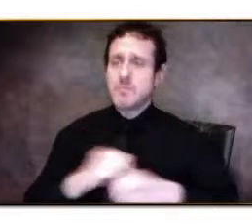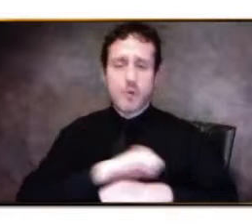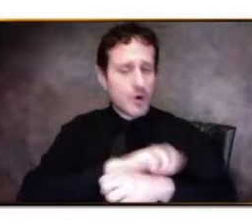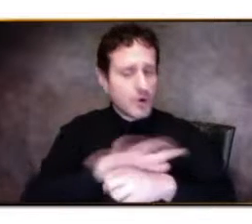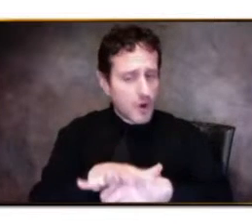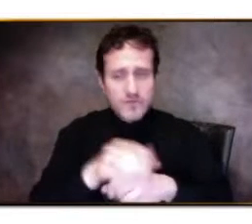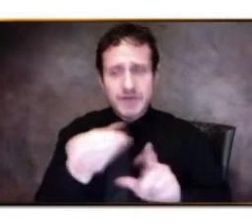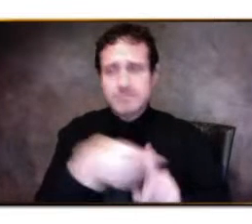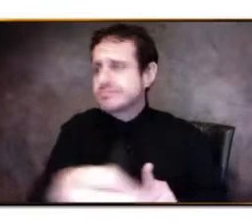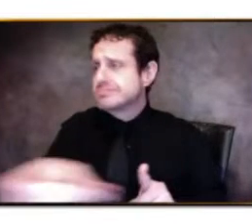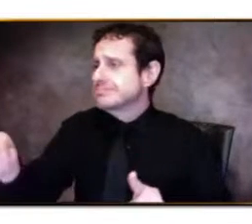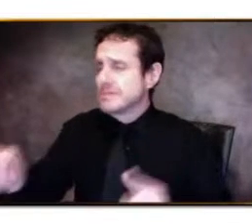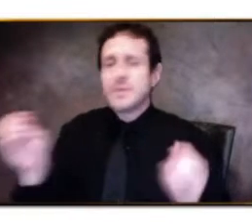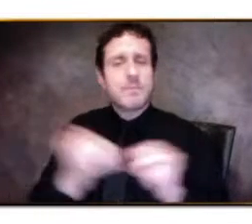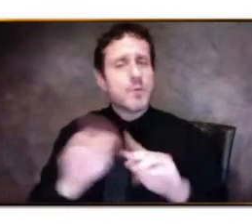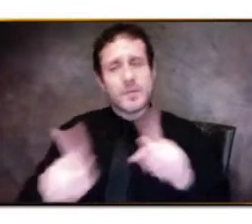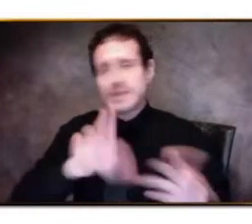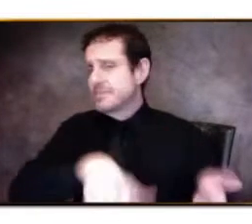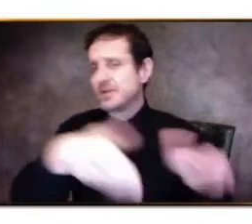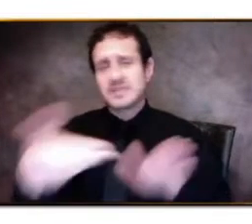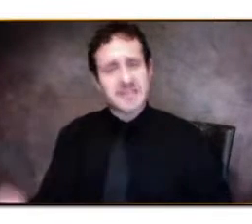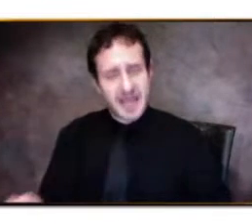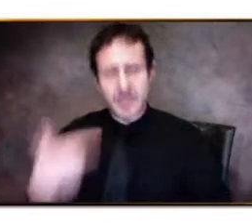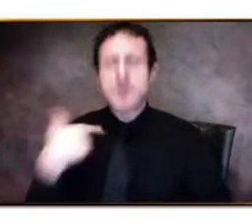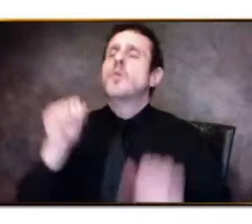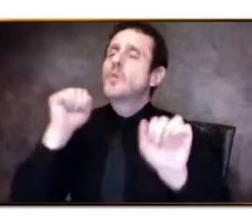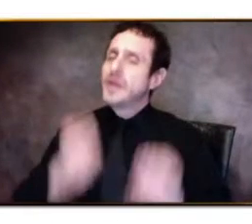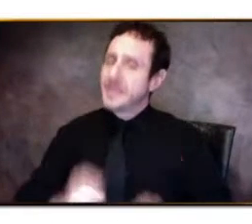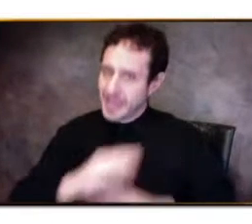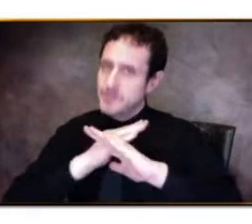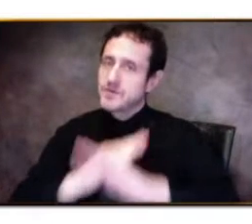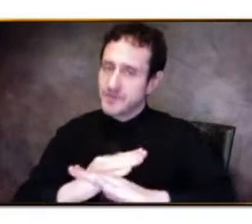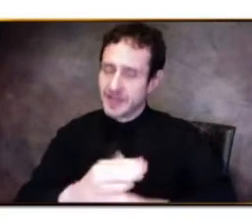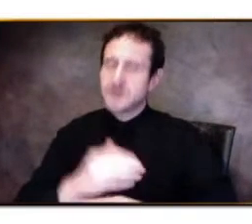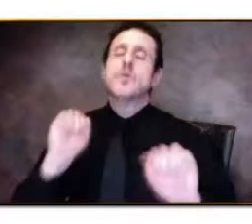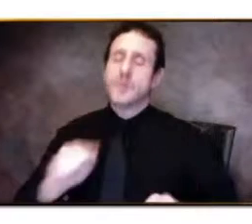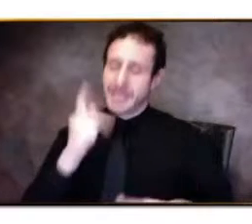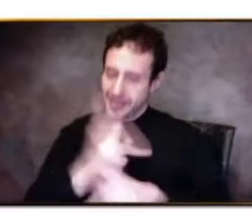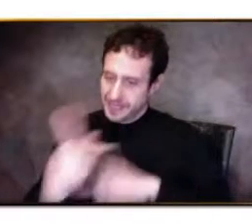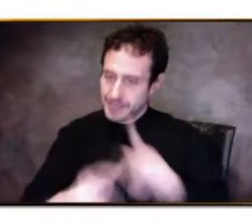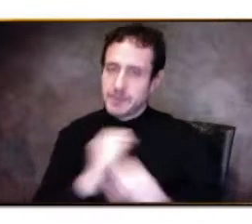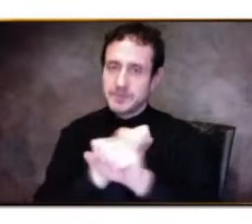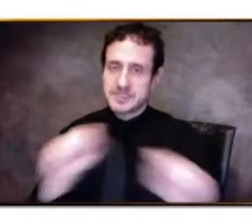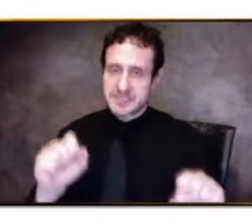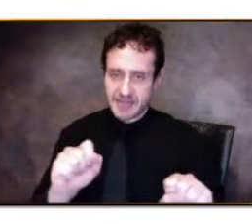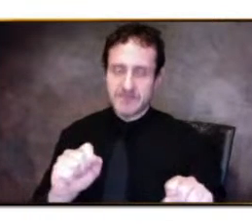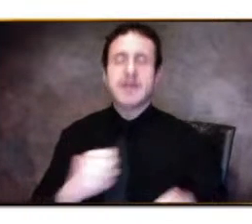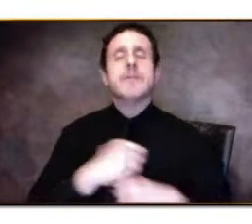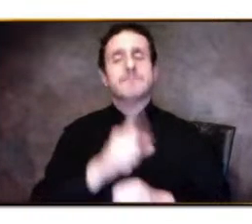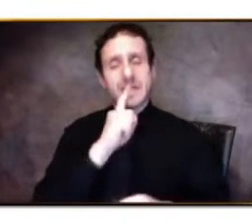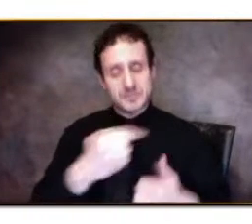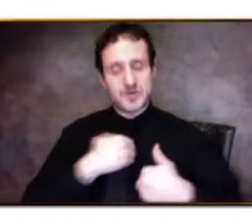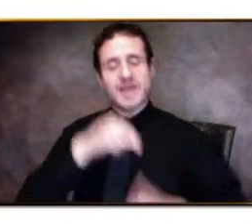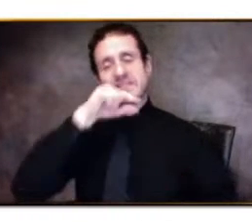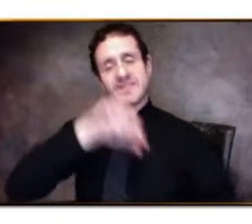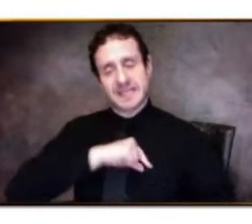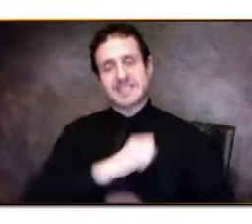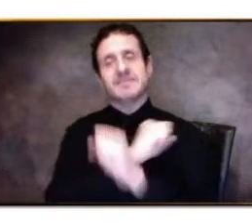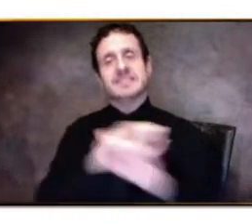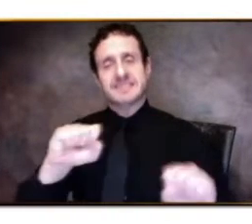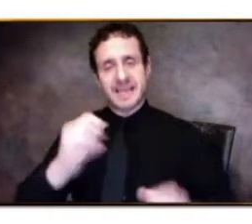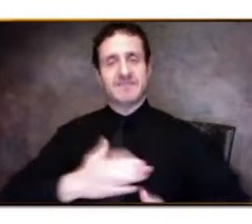been prevented. Have a safe, blessed, and happy Thanksgiving. And as always, wear your mask, watch